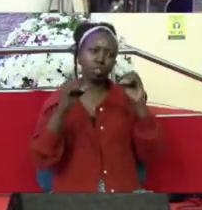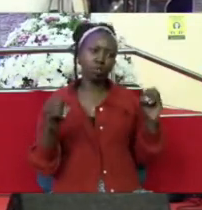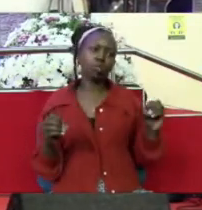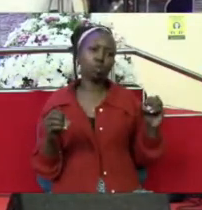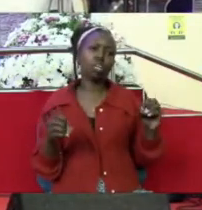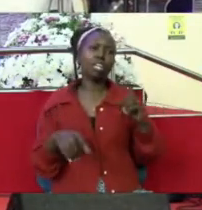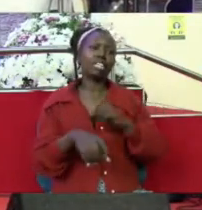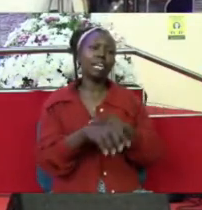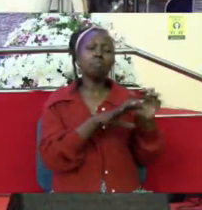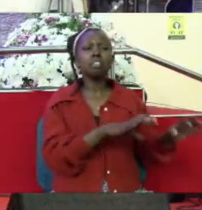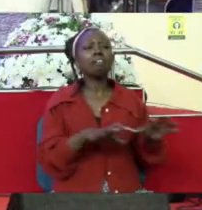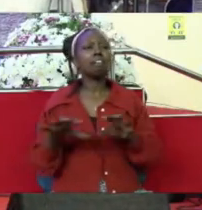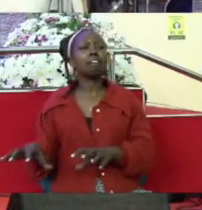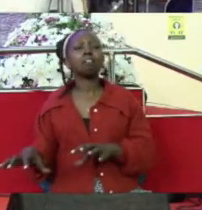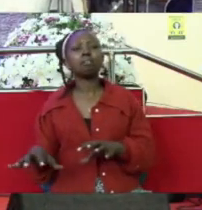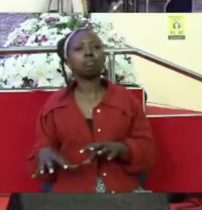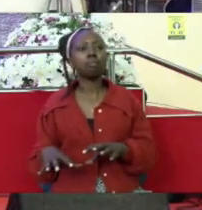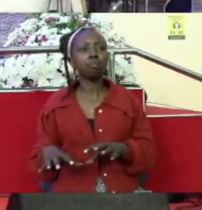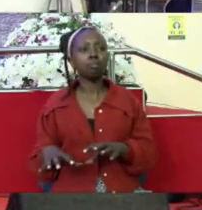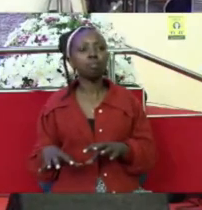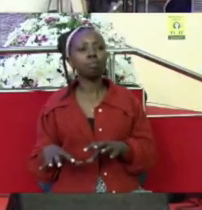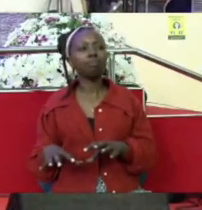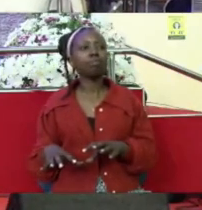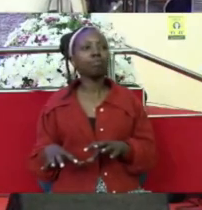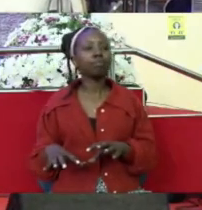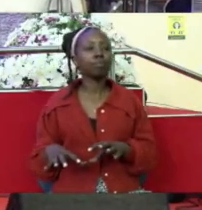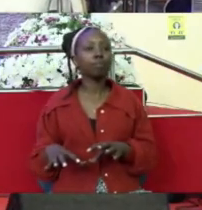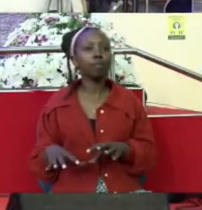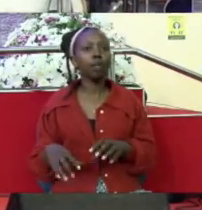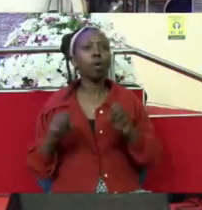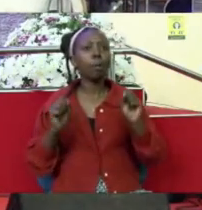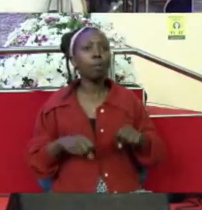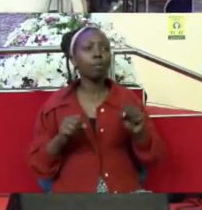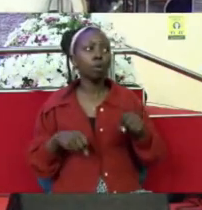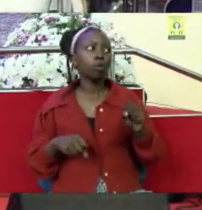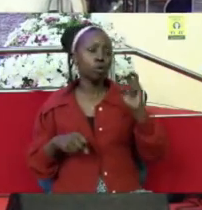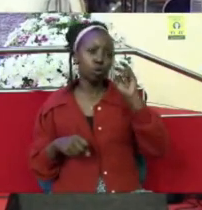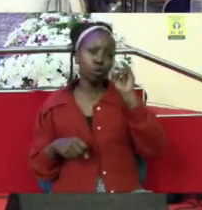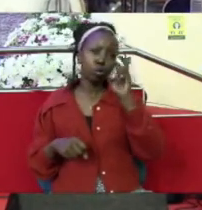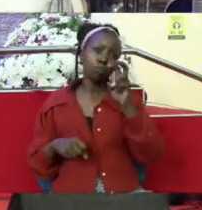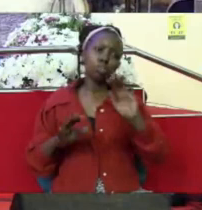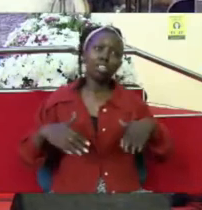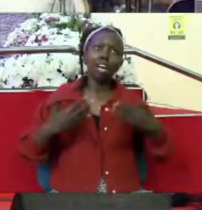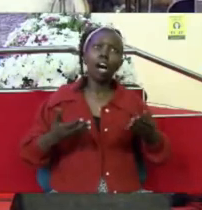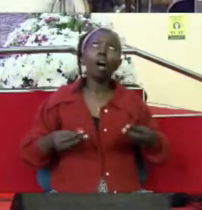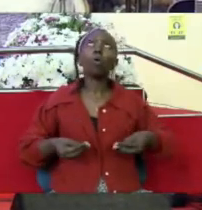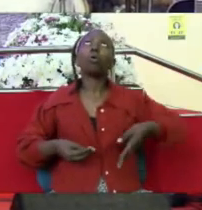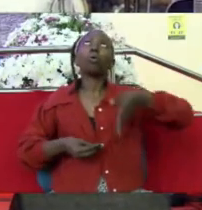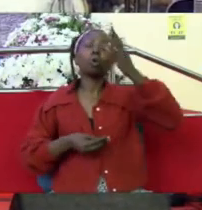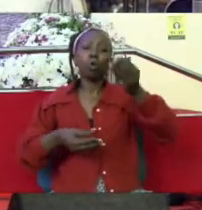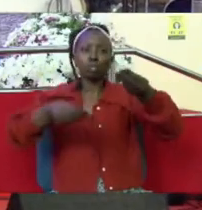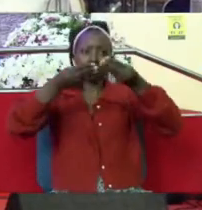under pressure. Ukiwa chini ya msukumo. You know we are able to see how God provides. Tunaweza kuona jinsi